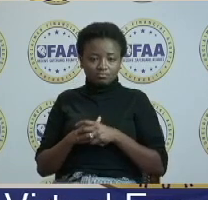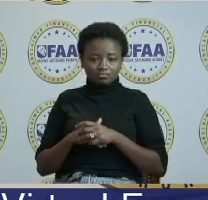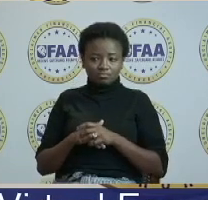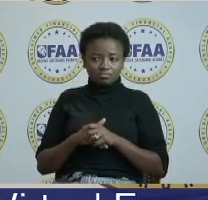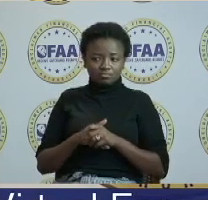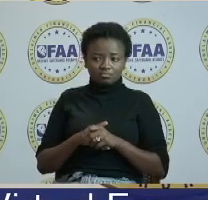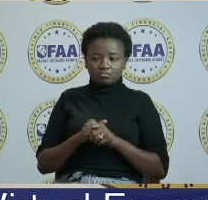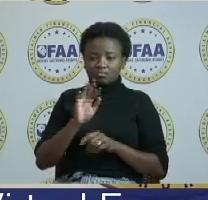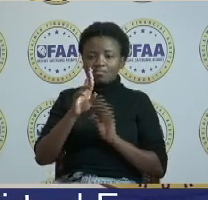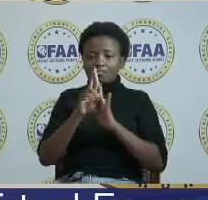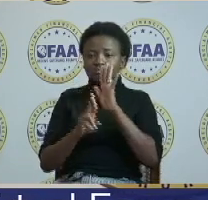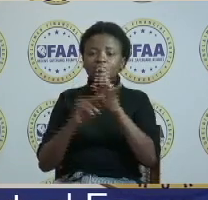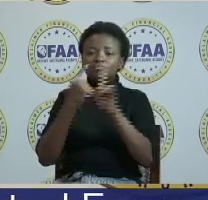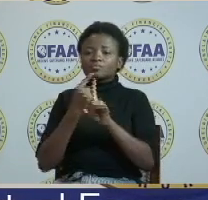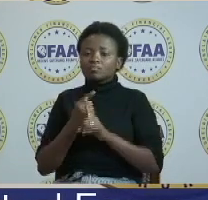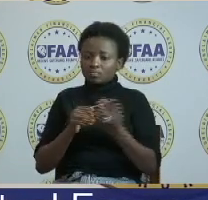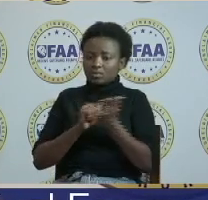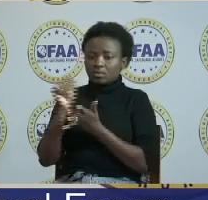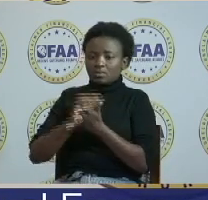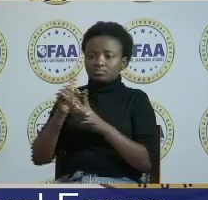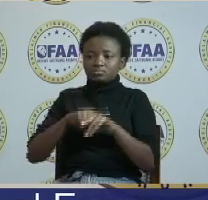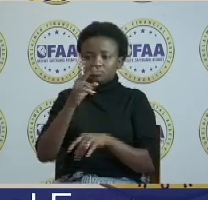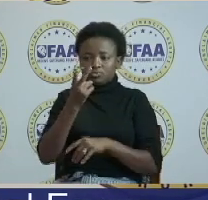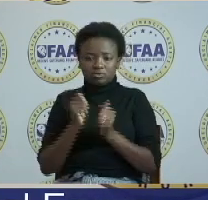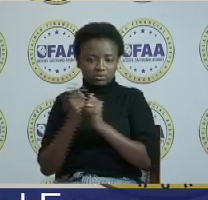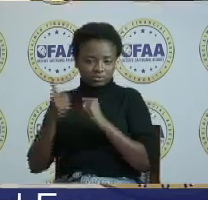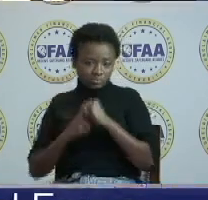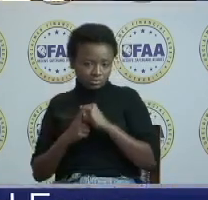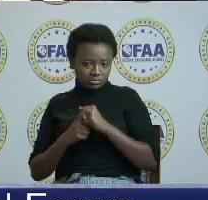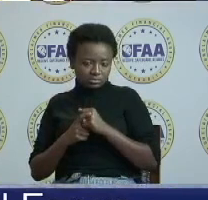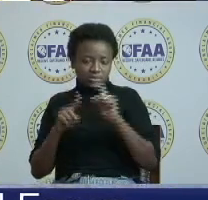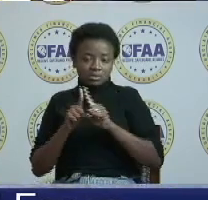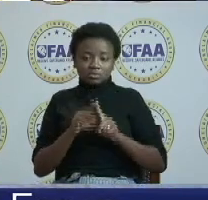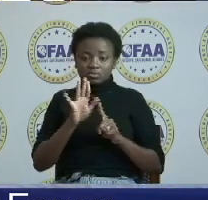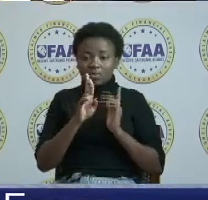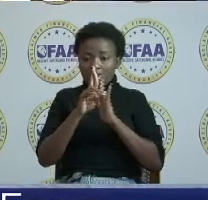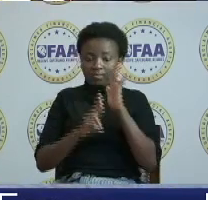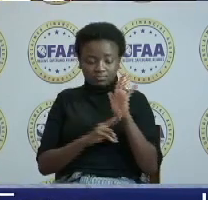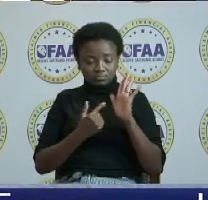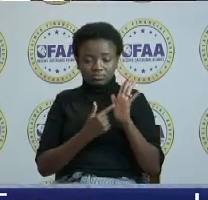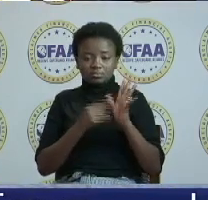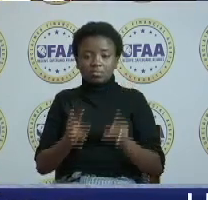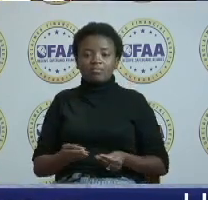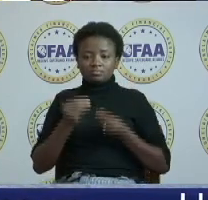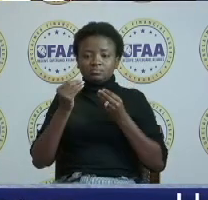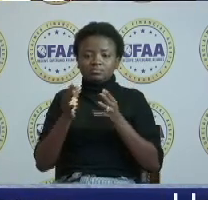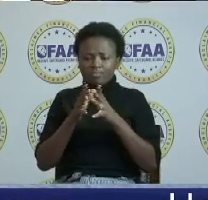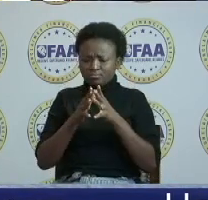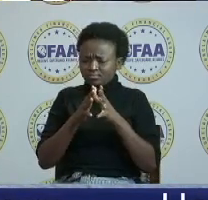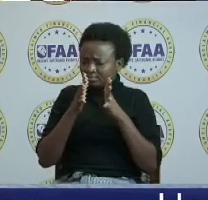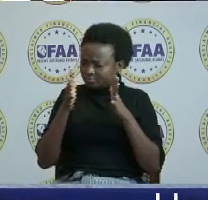the regulations were cassetted in 2016. And the regulations provide now a wide range